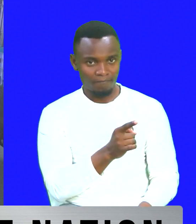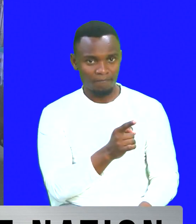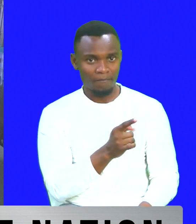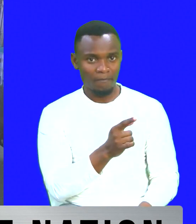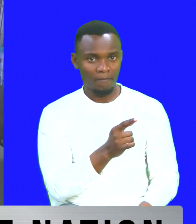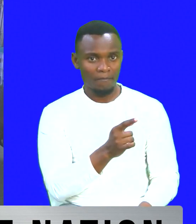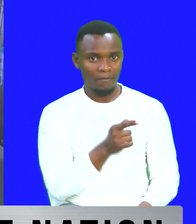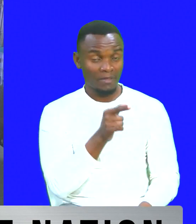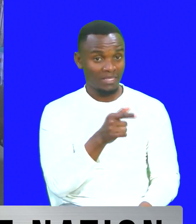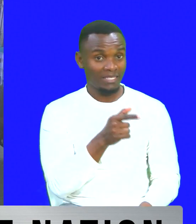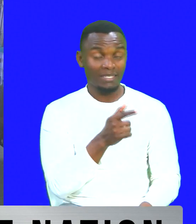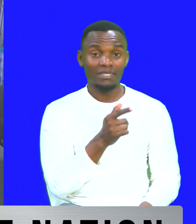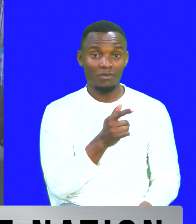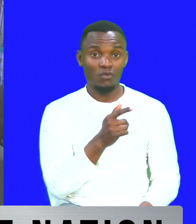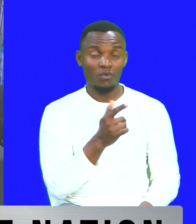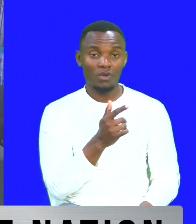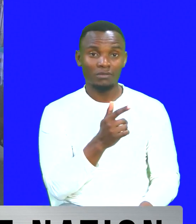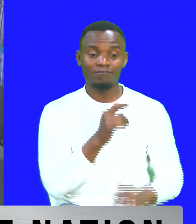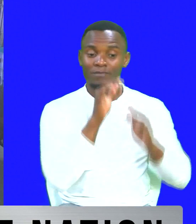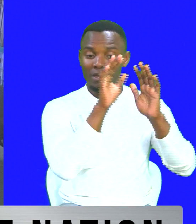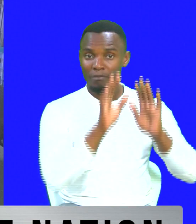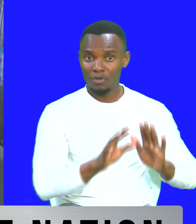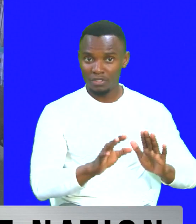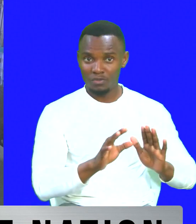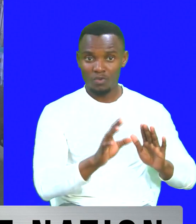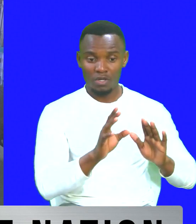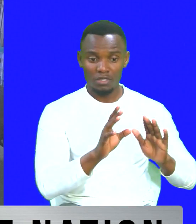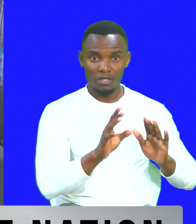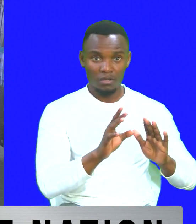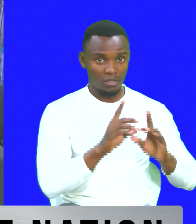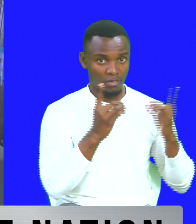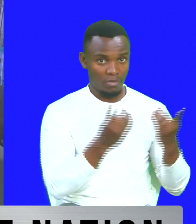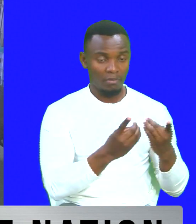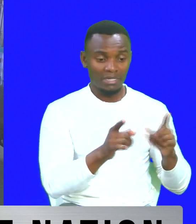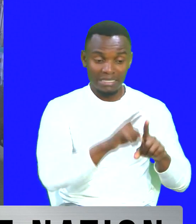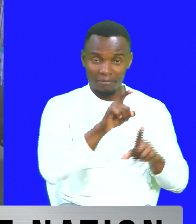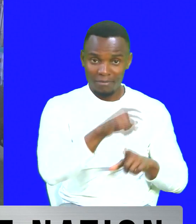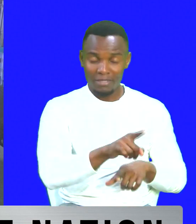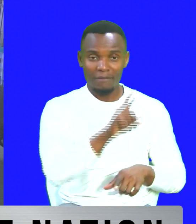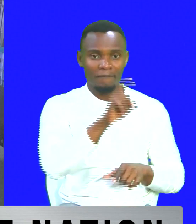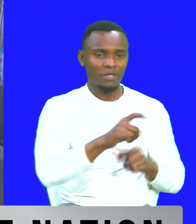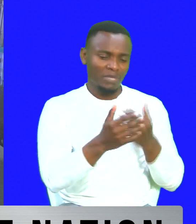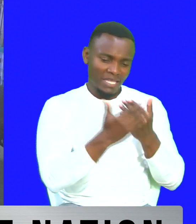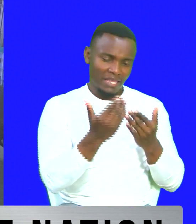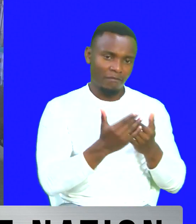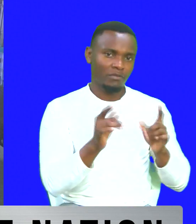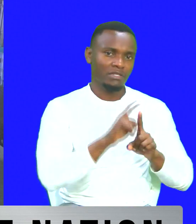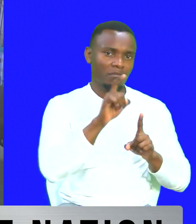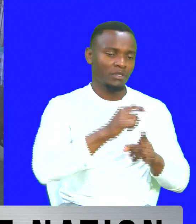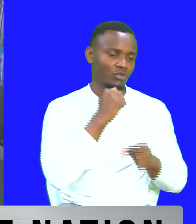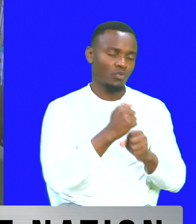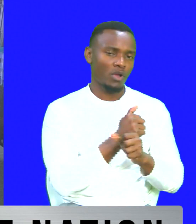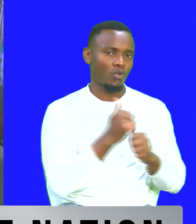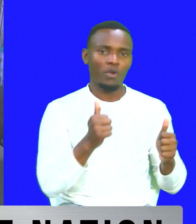very sensitive docket. She needs to be very careful, and she needs to deliver. That's all I can tell